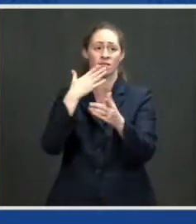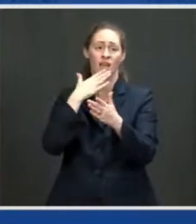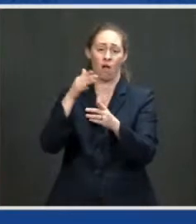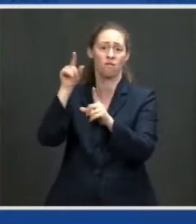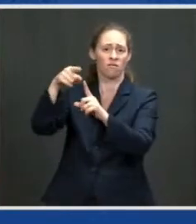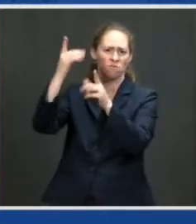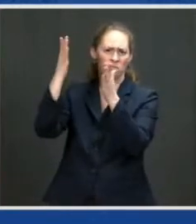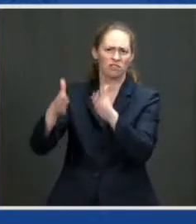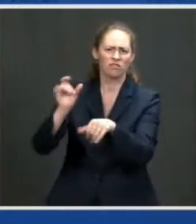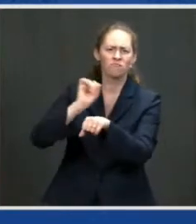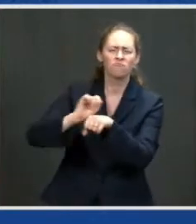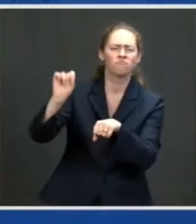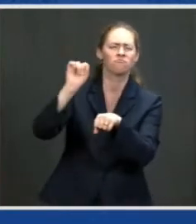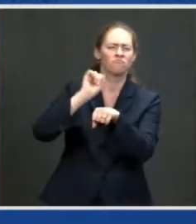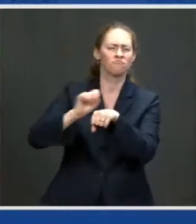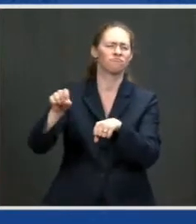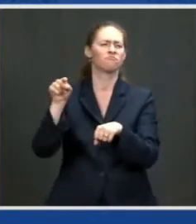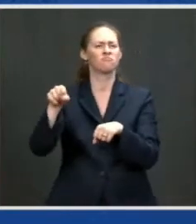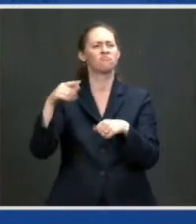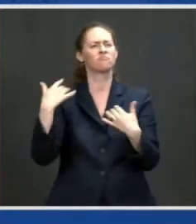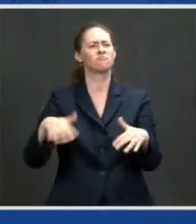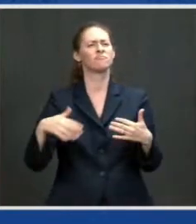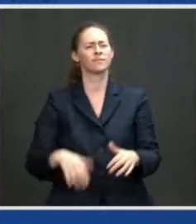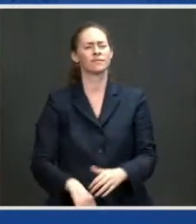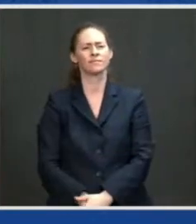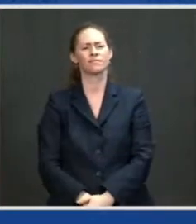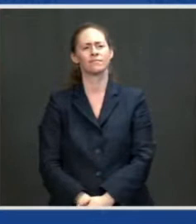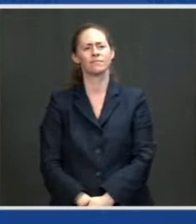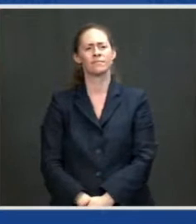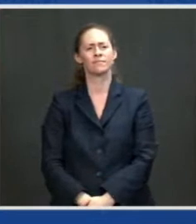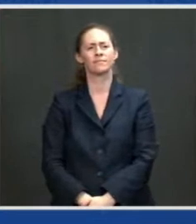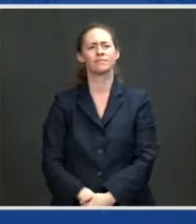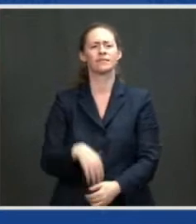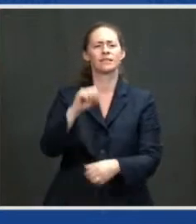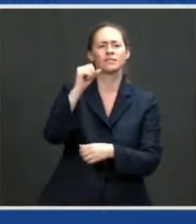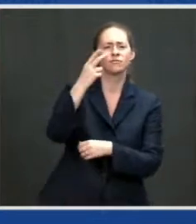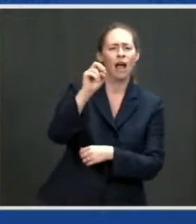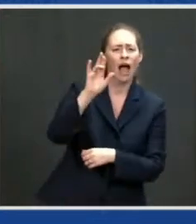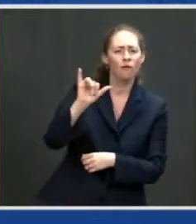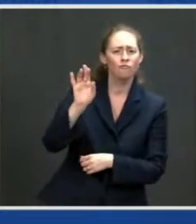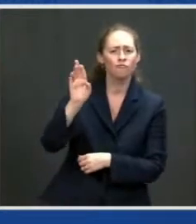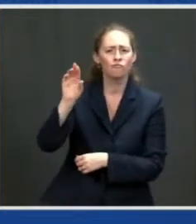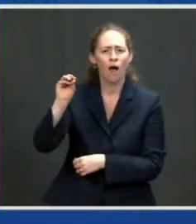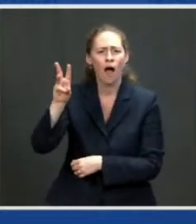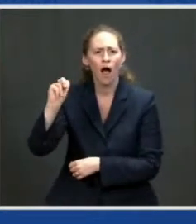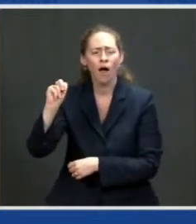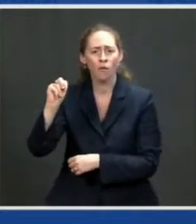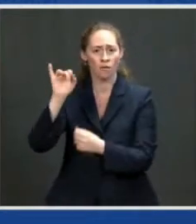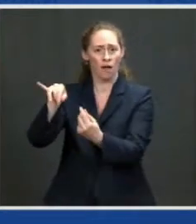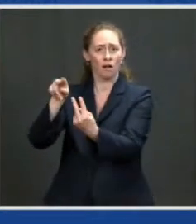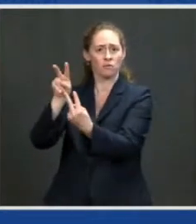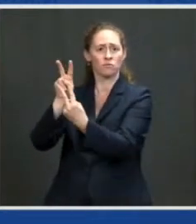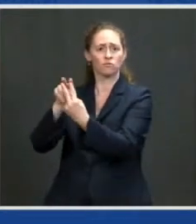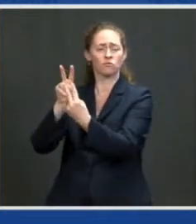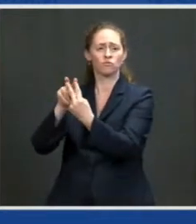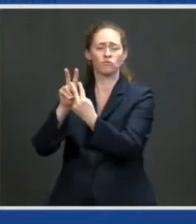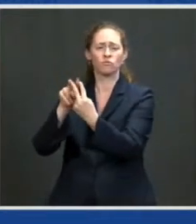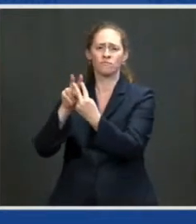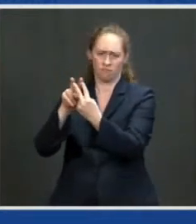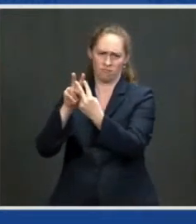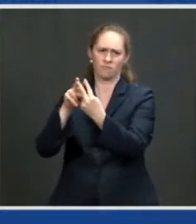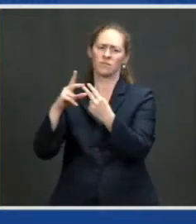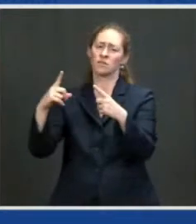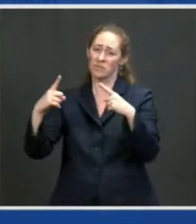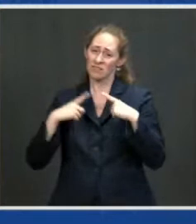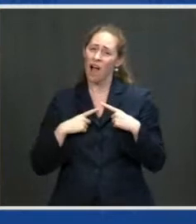today. Hundreds of thousands of retirees and workers across Ohio and millions more across the country